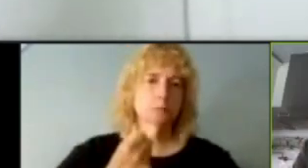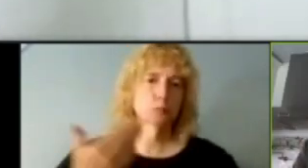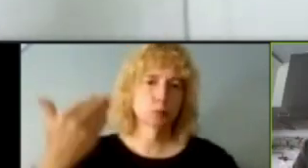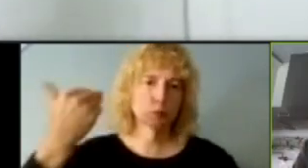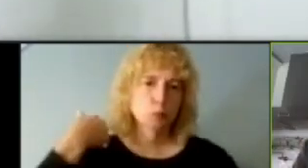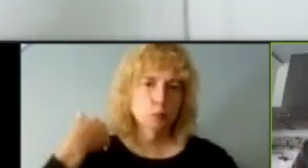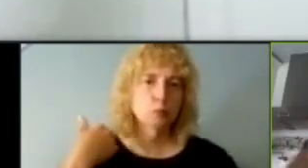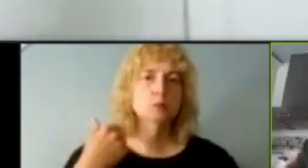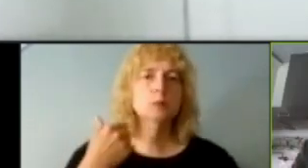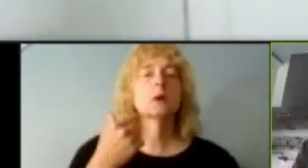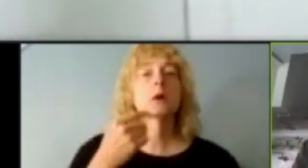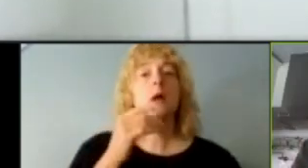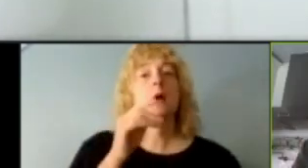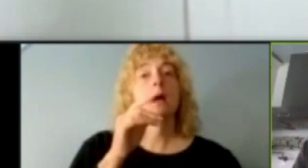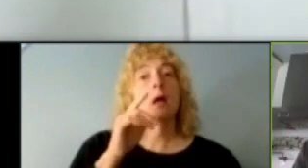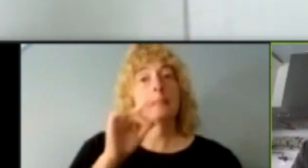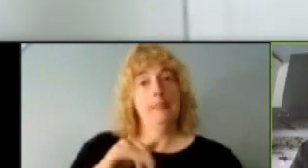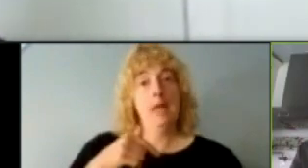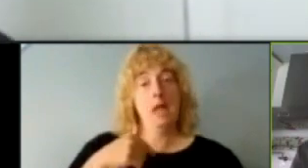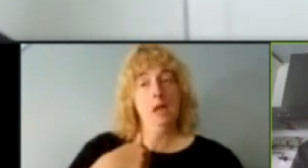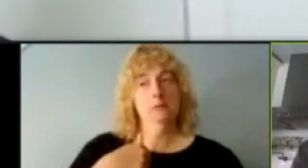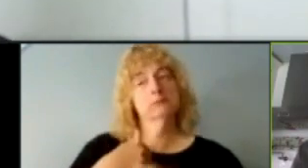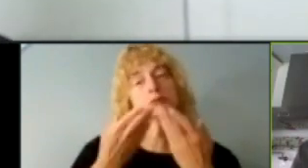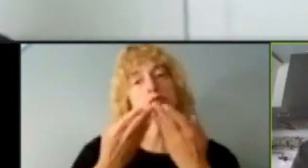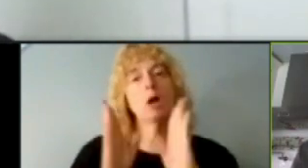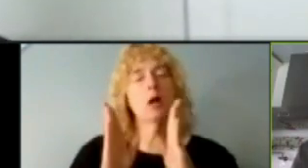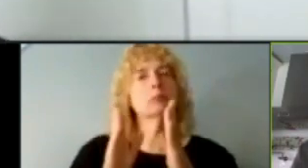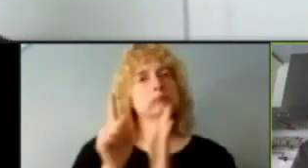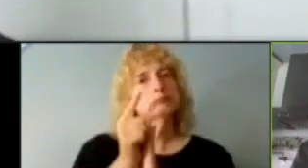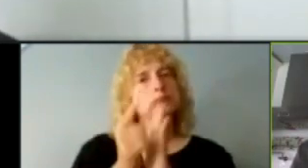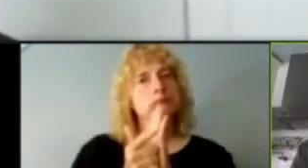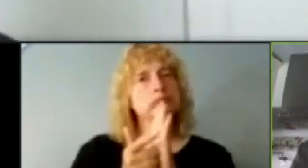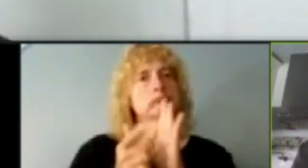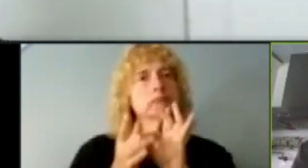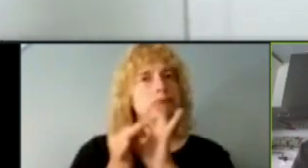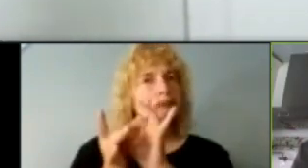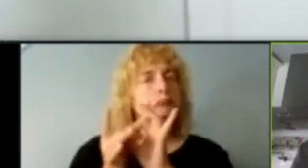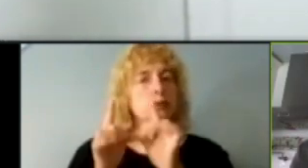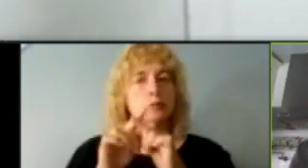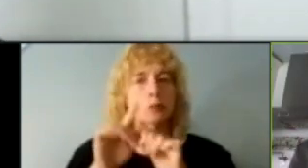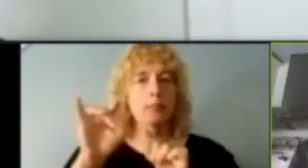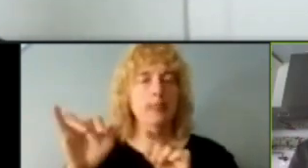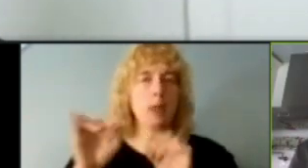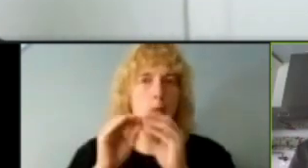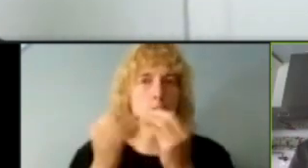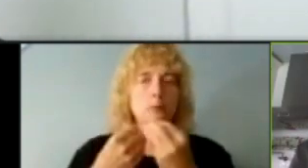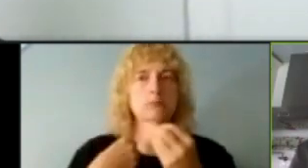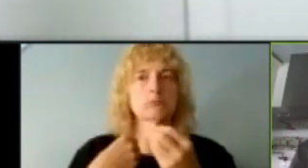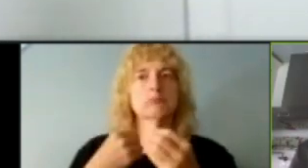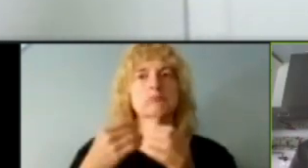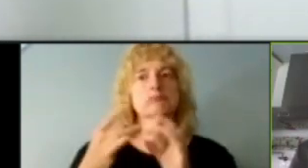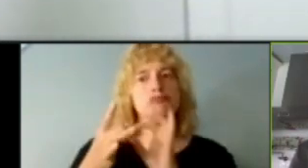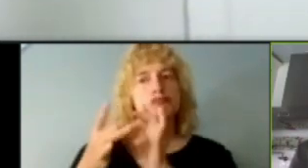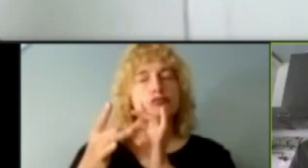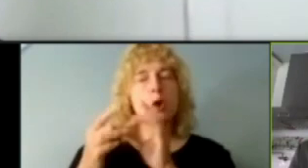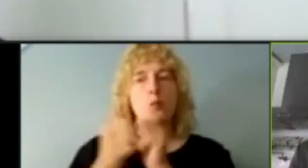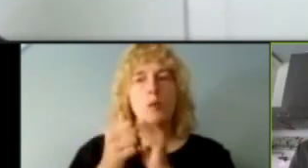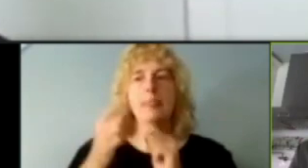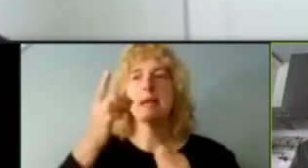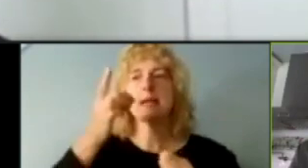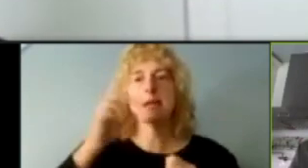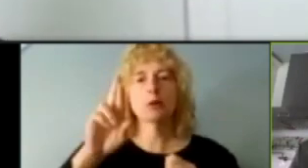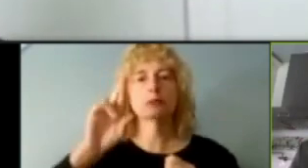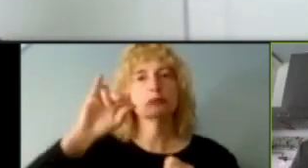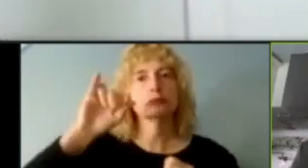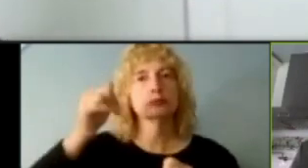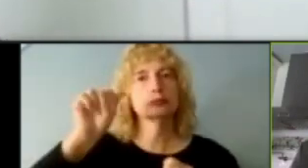As general counsel to that organization, I developed a relationship with its president, Dr. James Perkins. Dr.